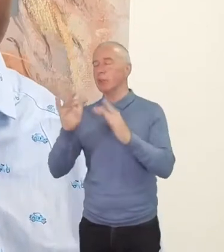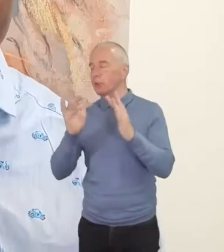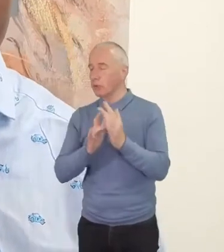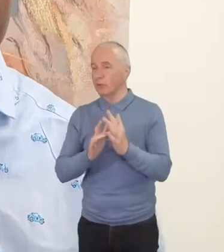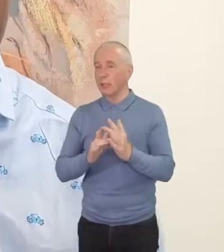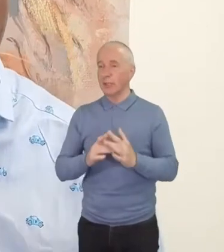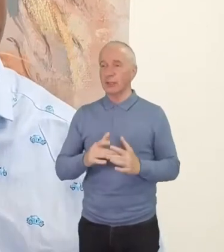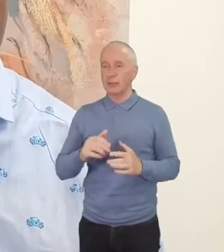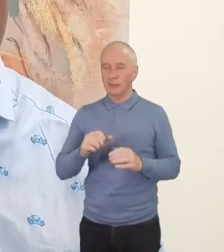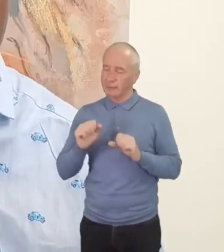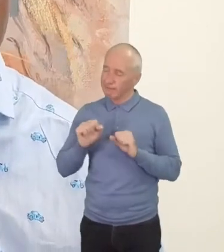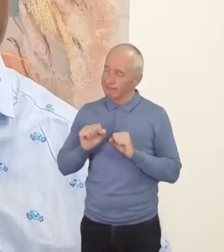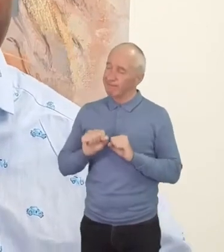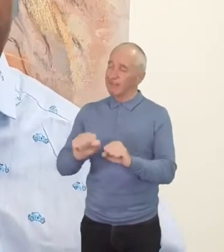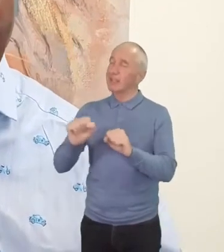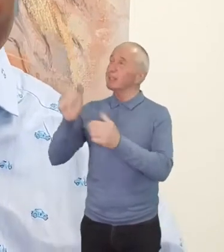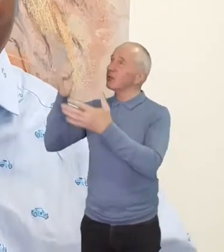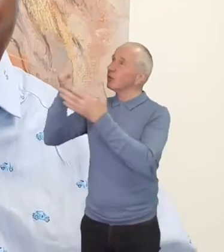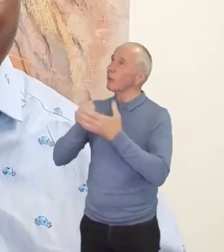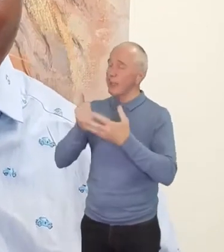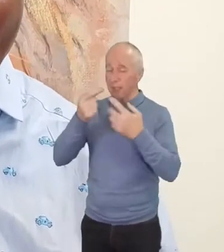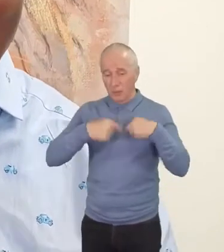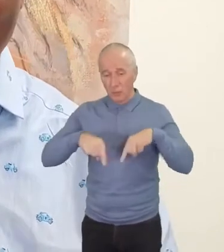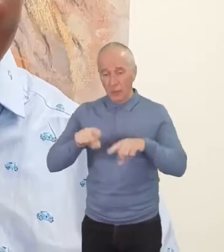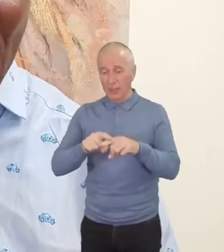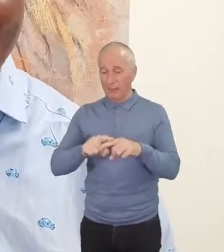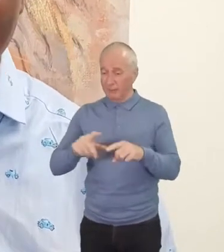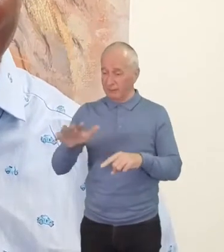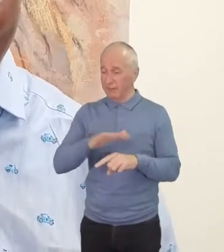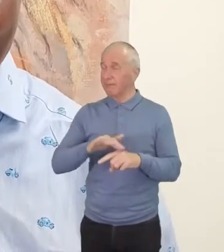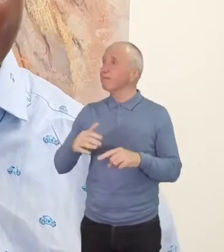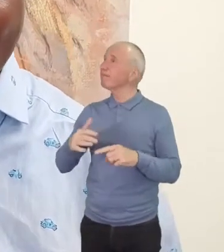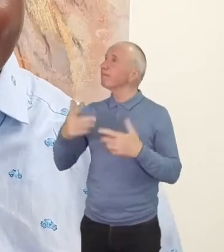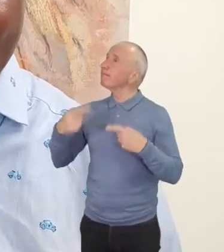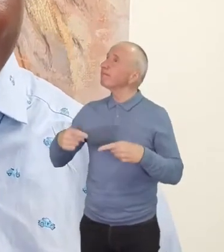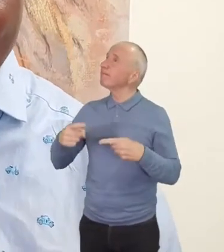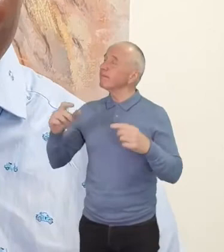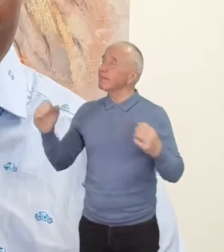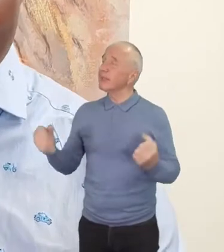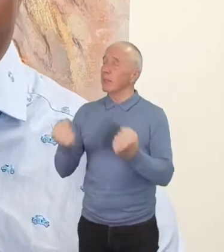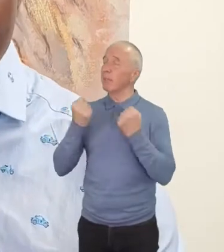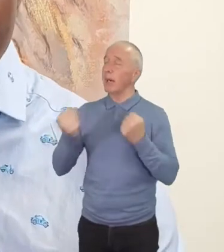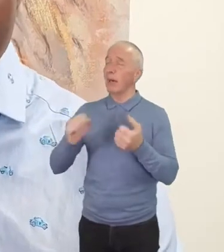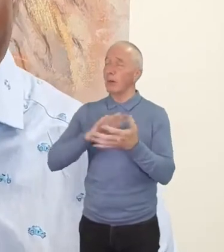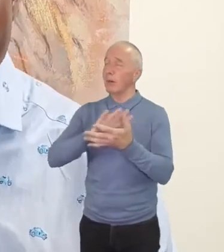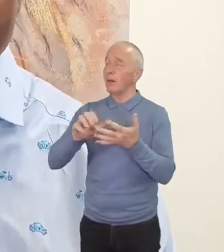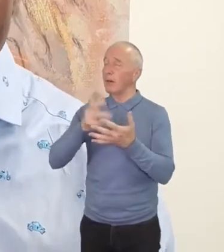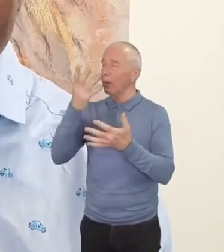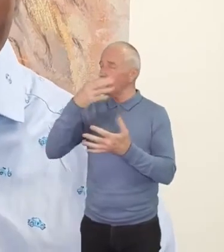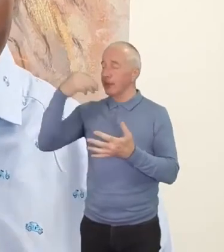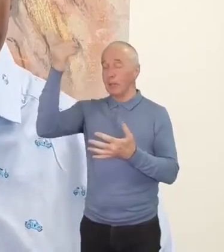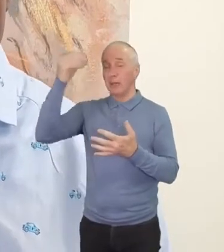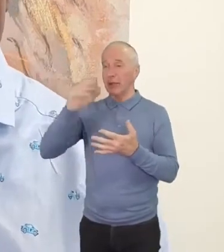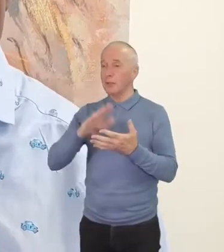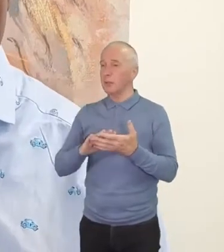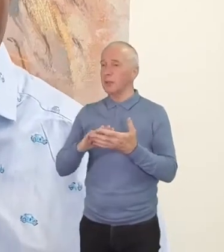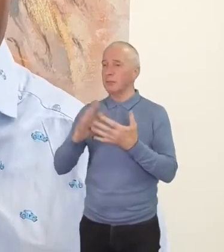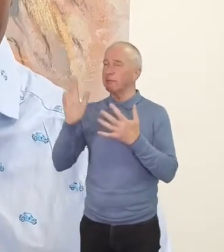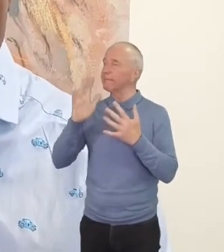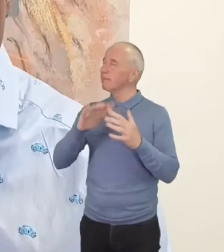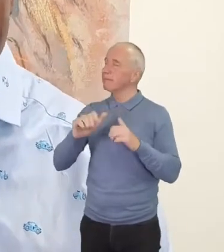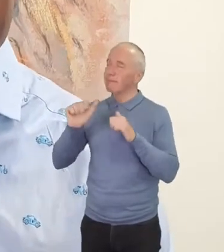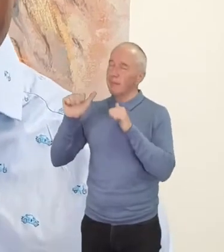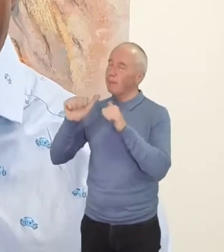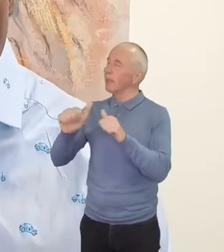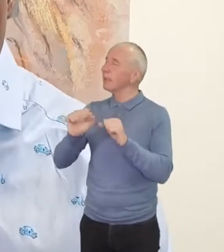this grace we stand, enabled by the power of the Holy Spirit, to bless your holy name